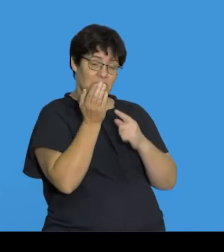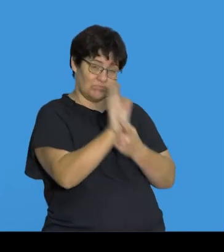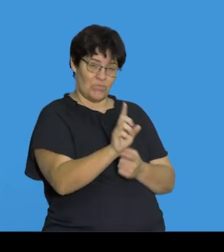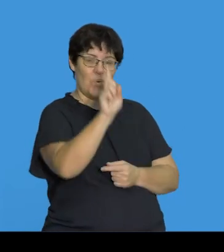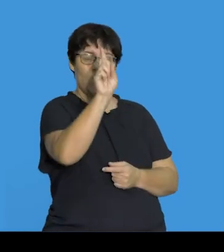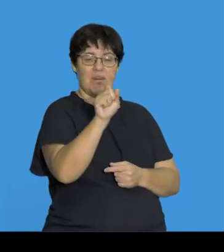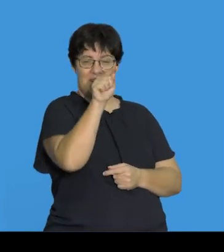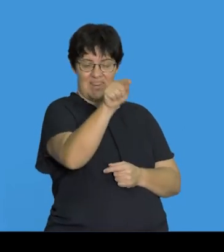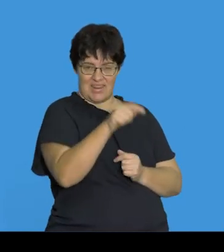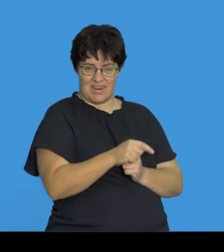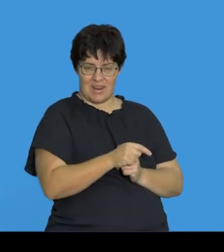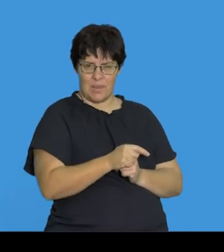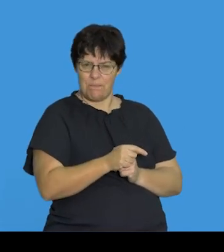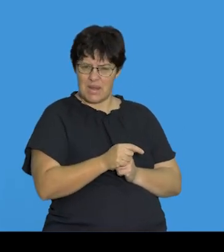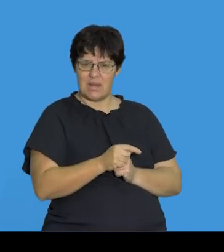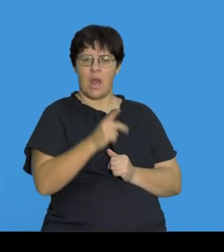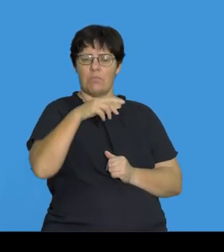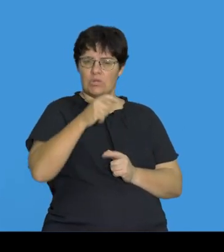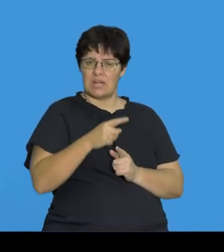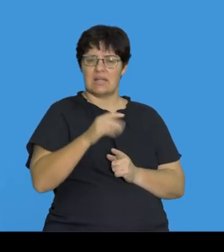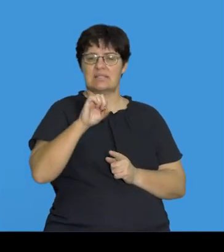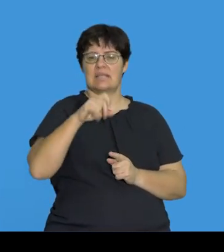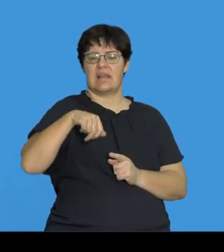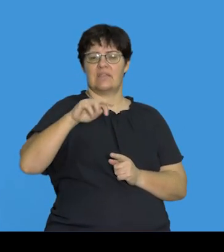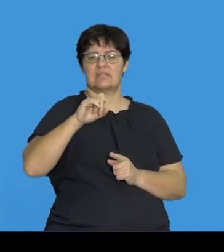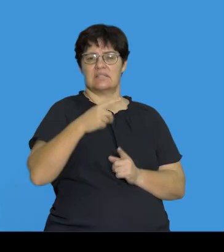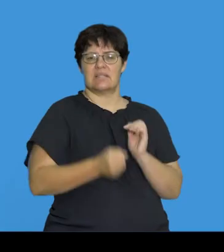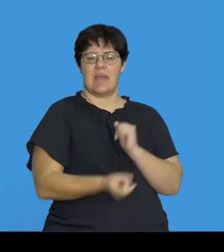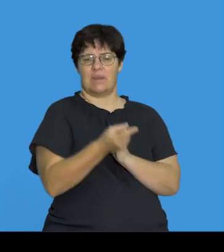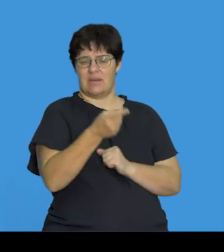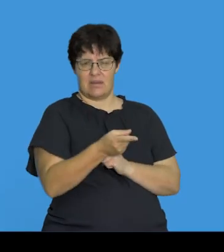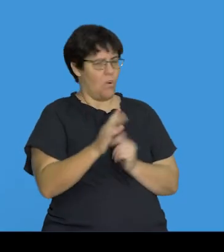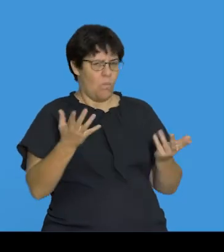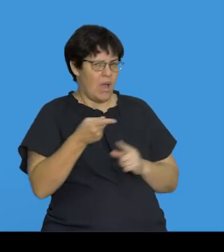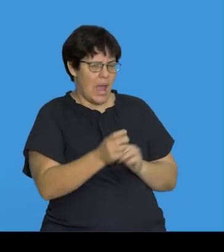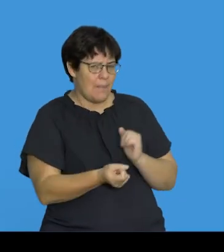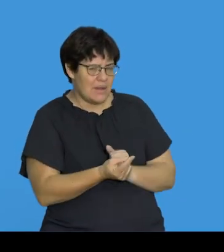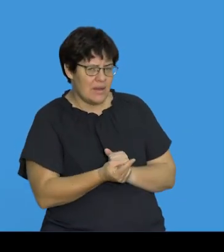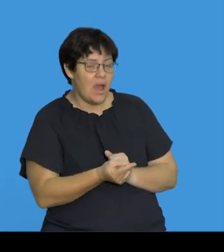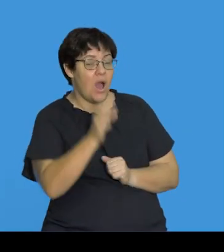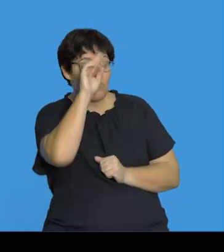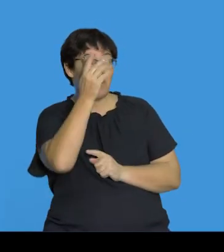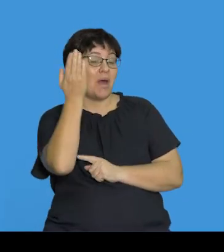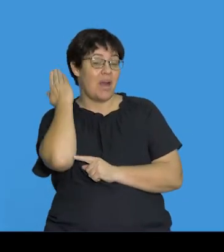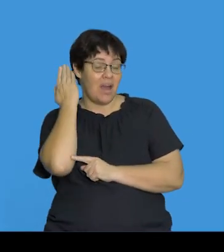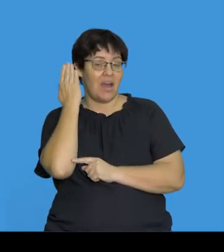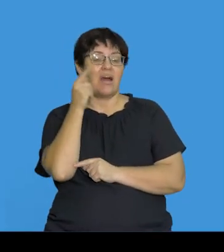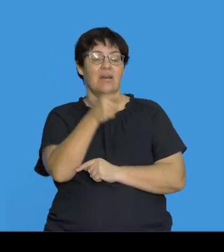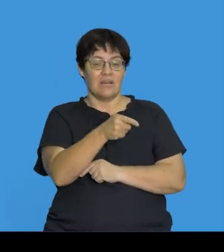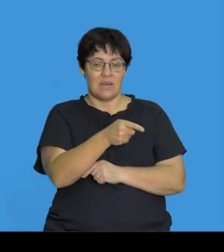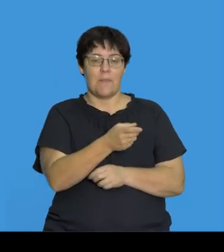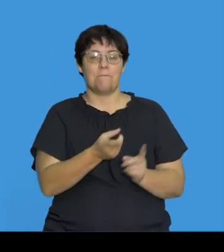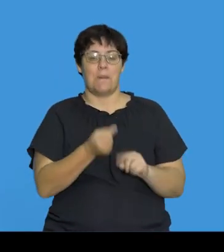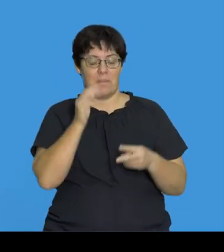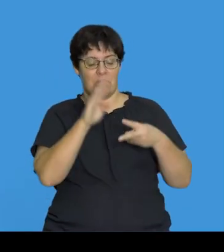the diagram that illustrates a specific part of protein synthesis. Which part of that takes place? If you recollect,